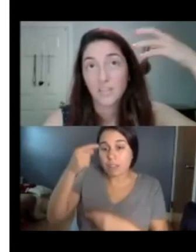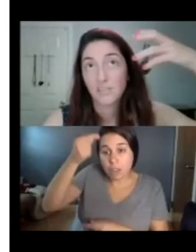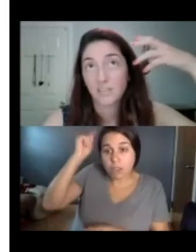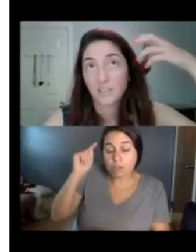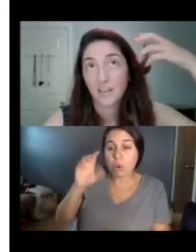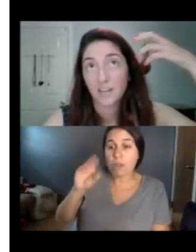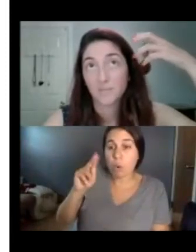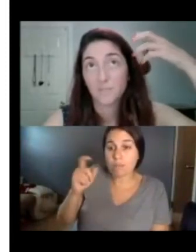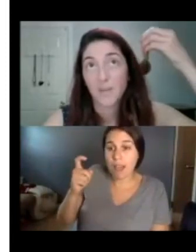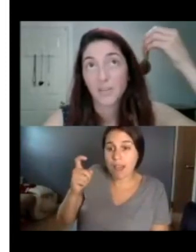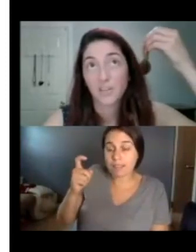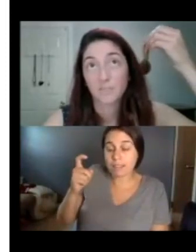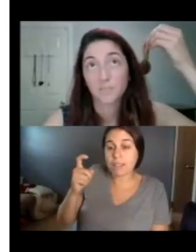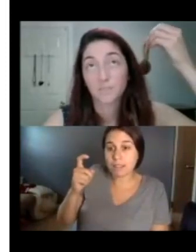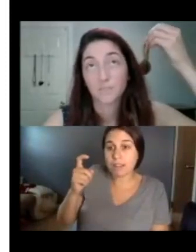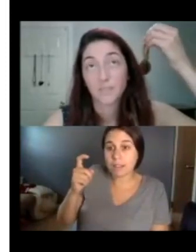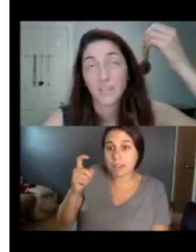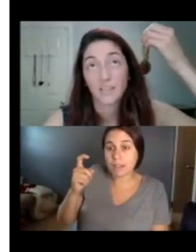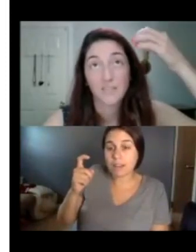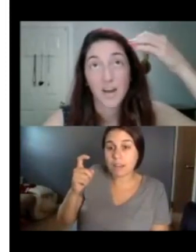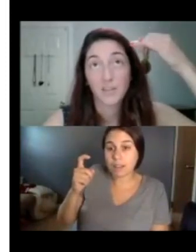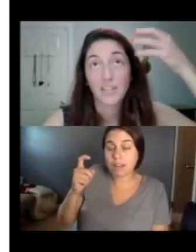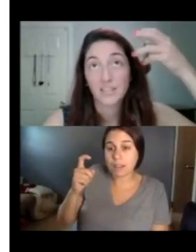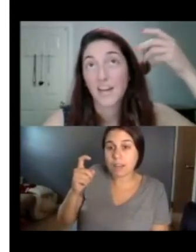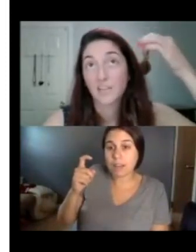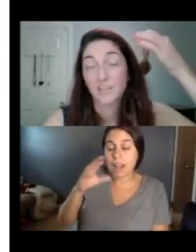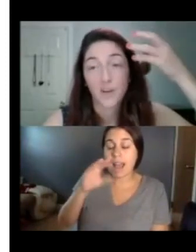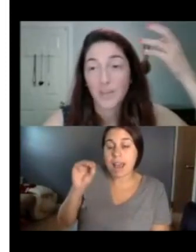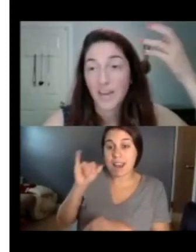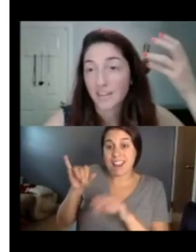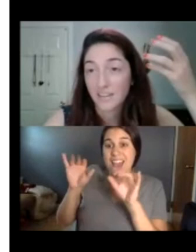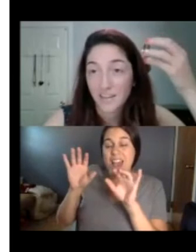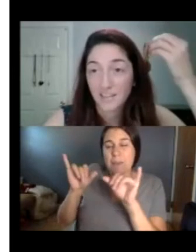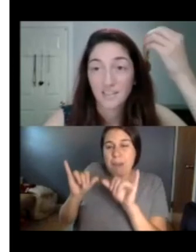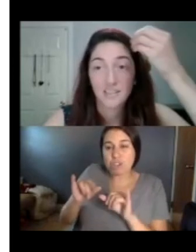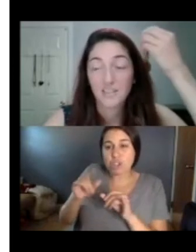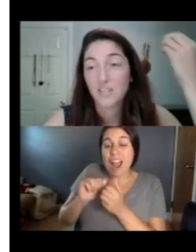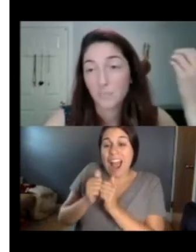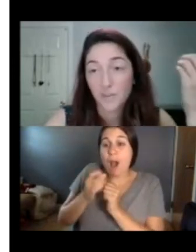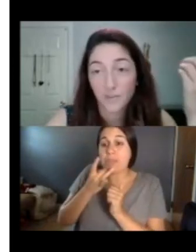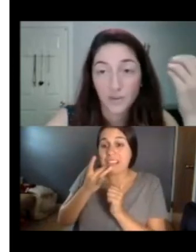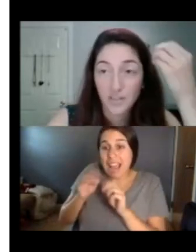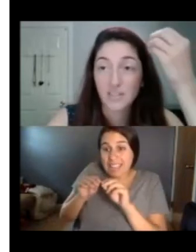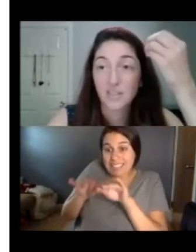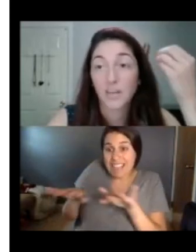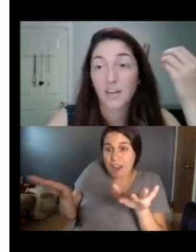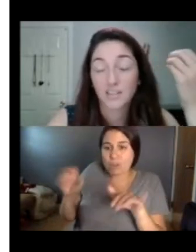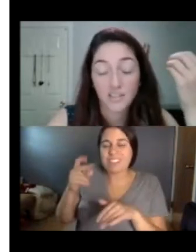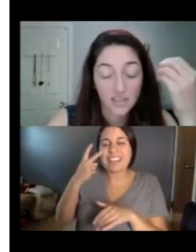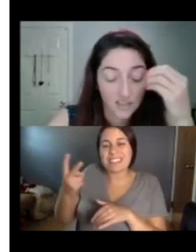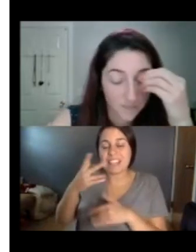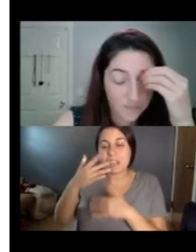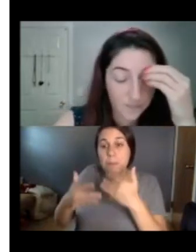then receivers measure kind of how the light scatters, and from that can detect changes in blood flow or changes in